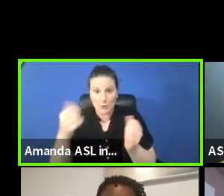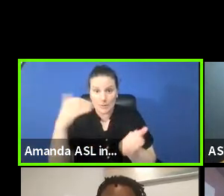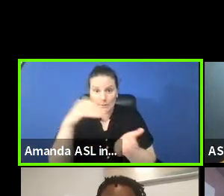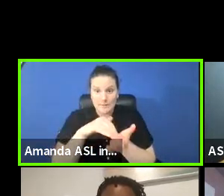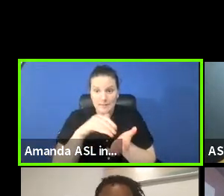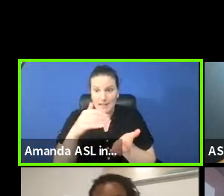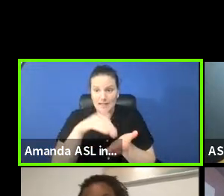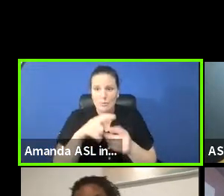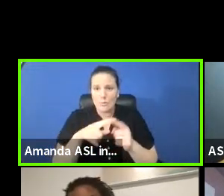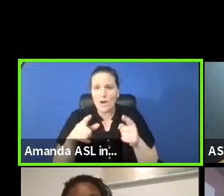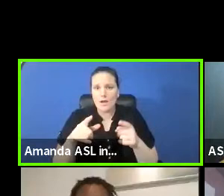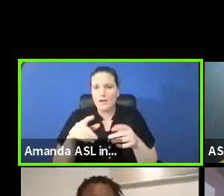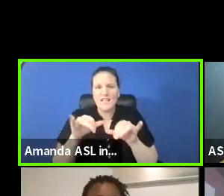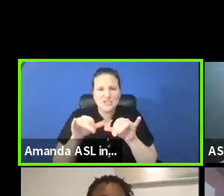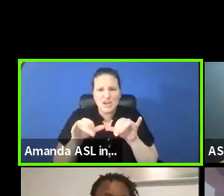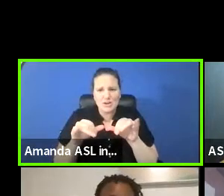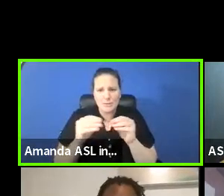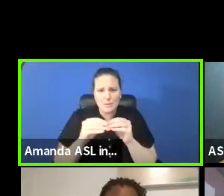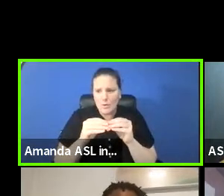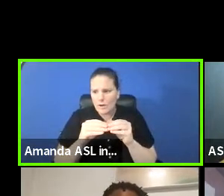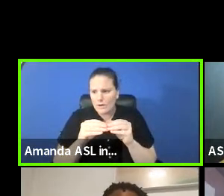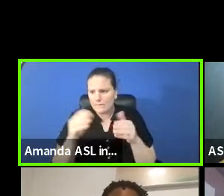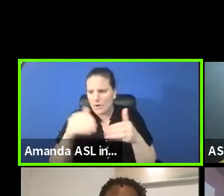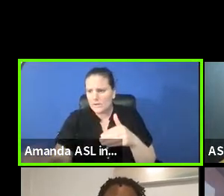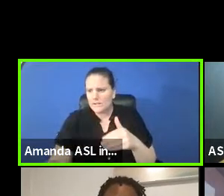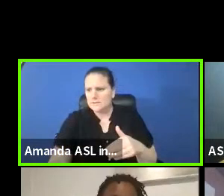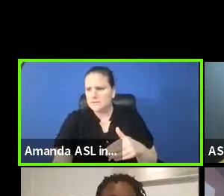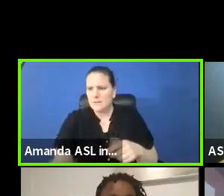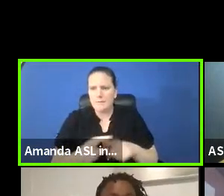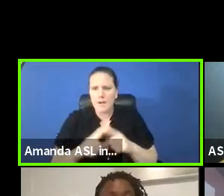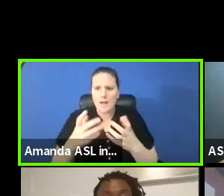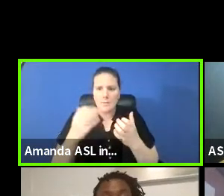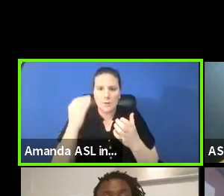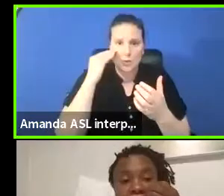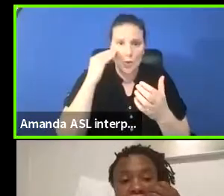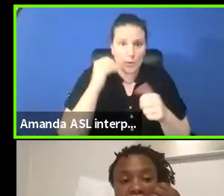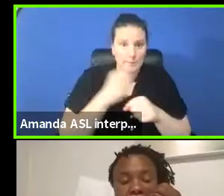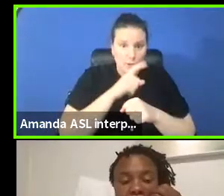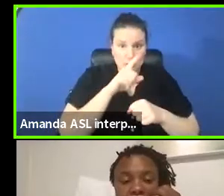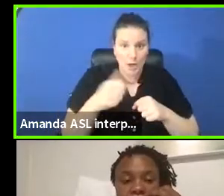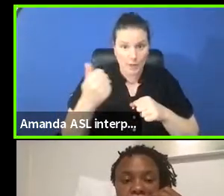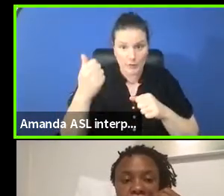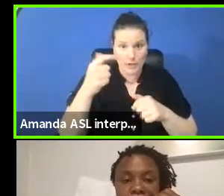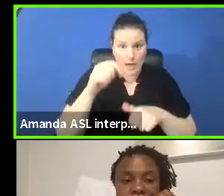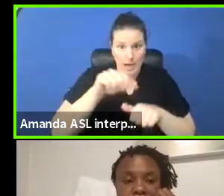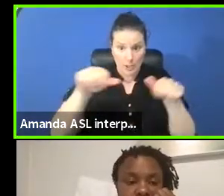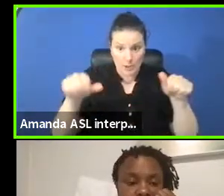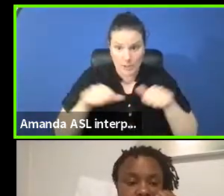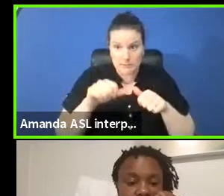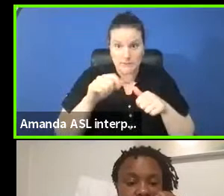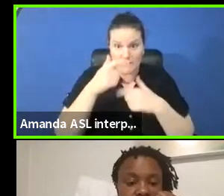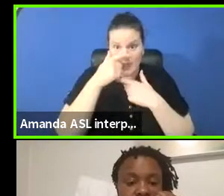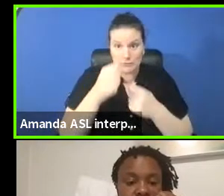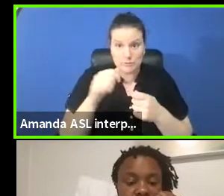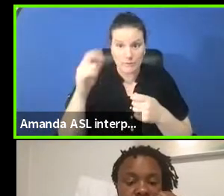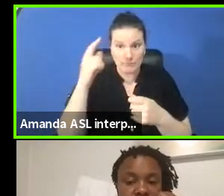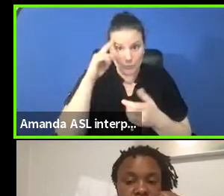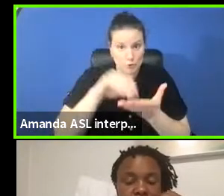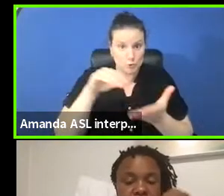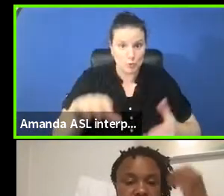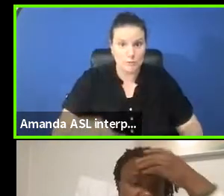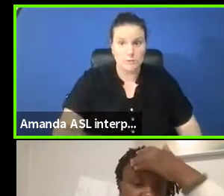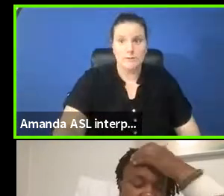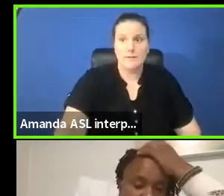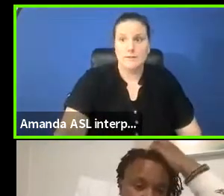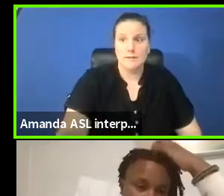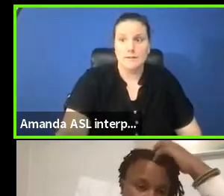focus? I know engineering was one of them, but I also want to make sure that I know the other areas of interest for students,